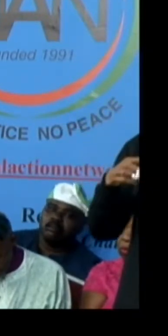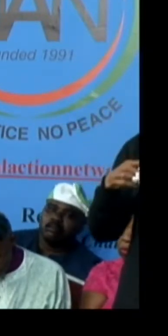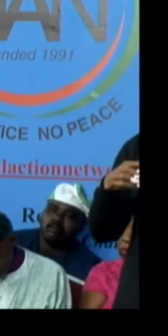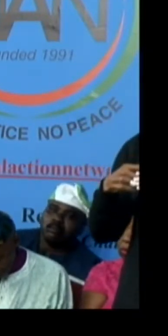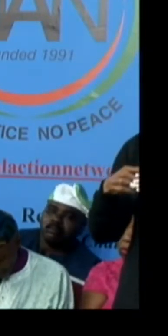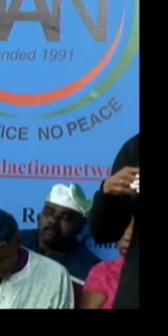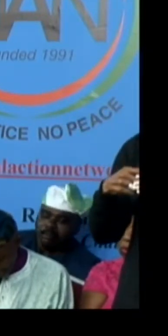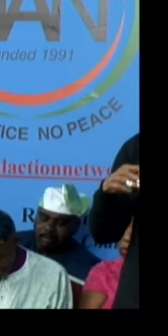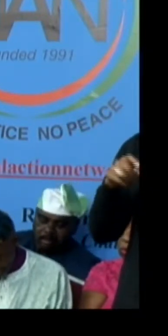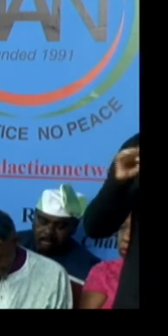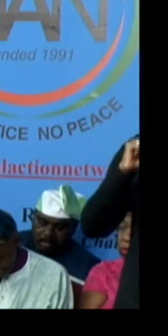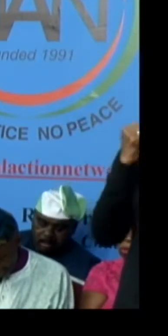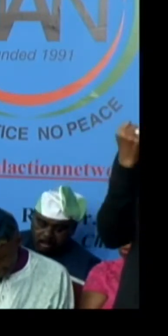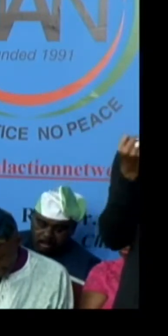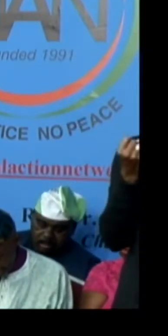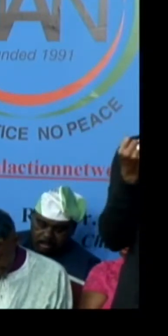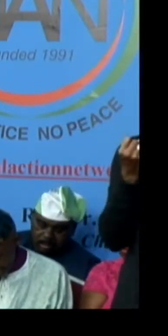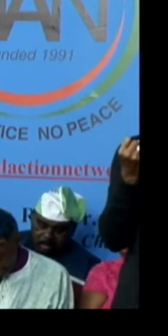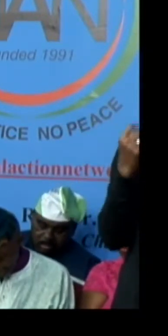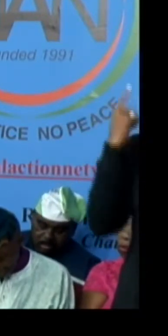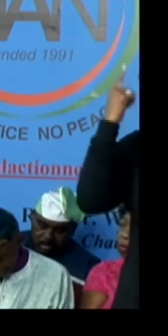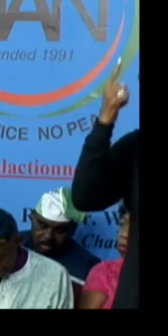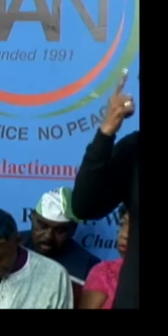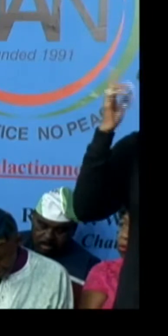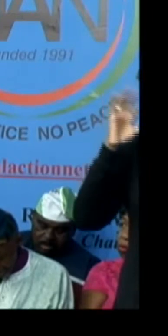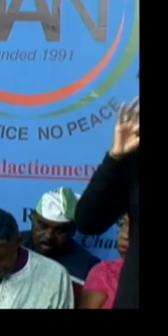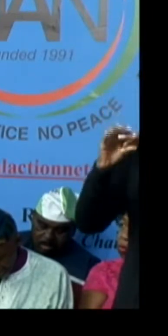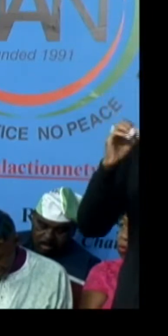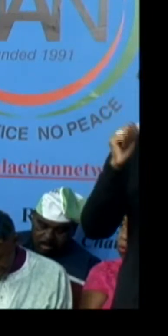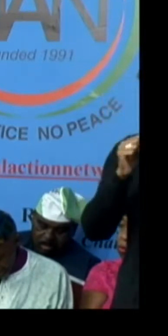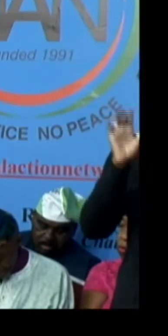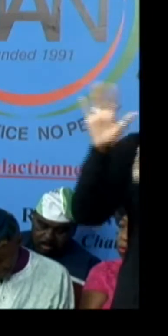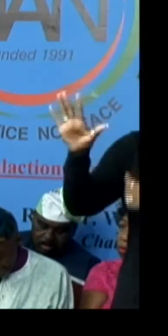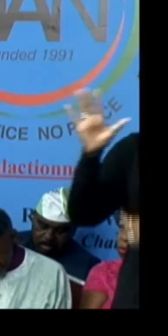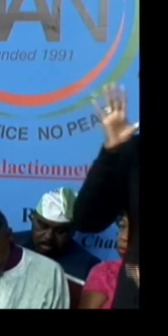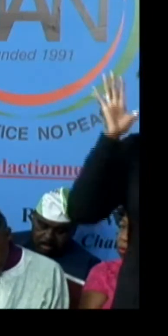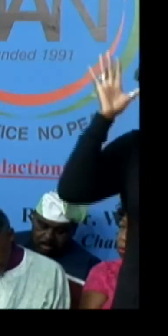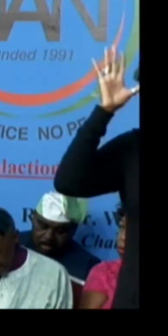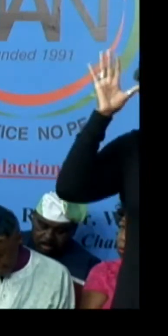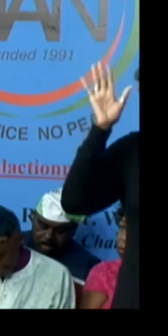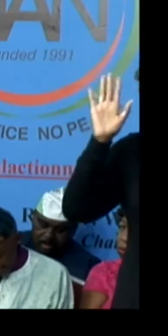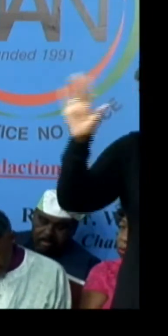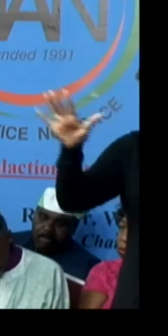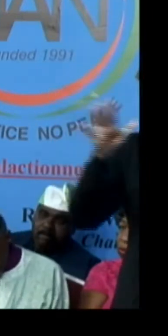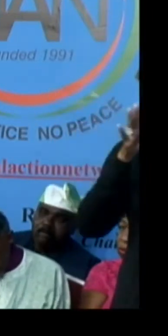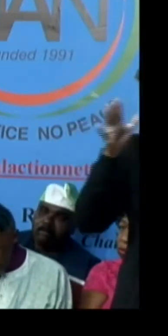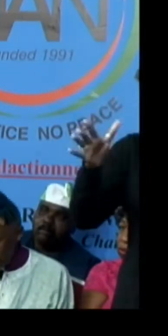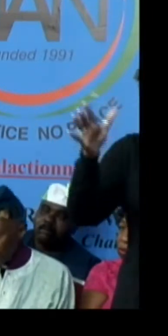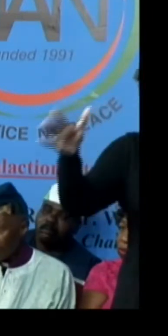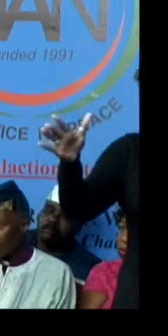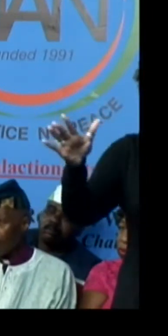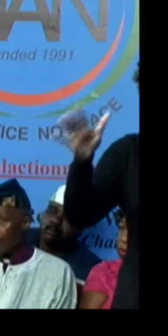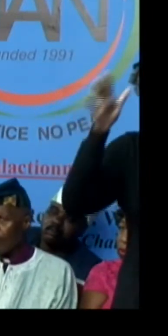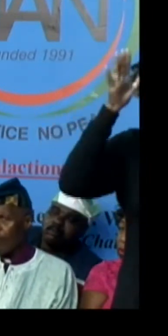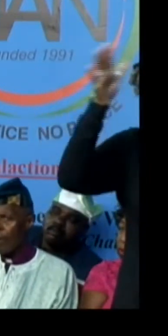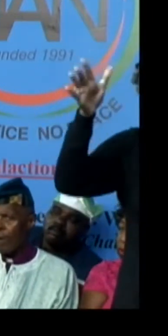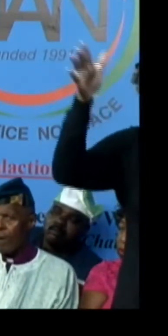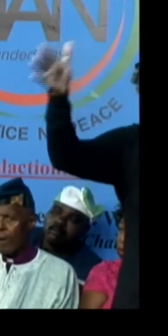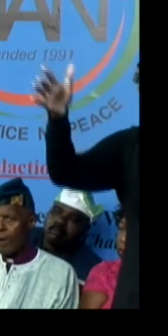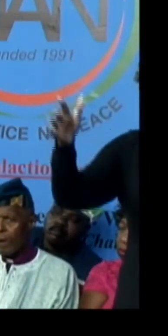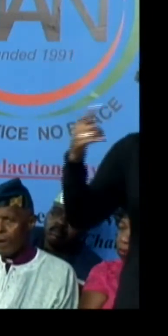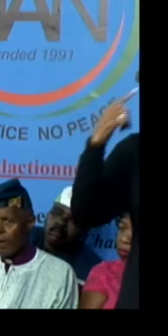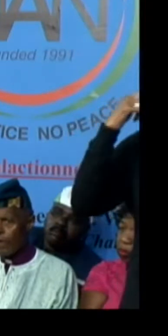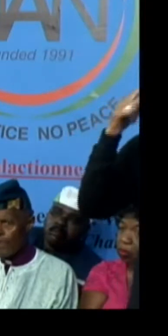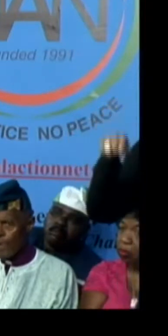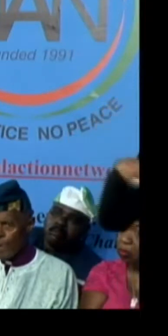great-grandparents. And think about their social setting, their schooling, their ability